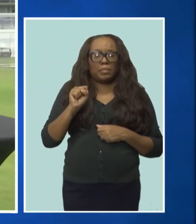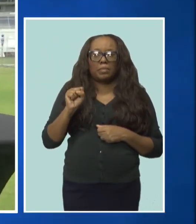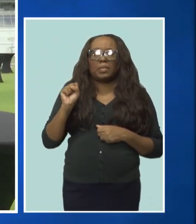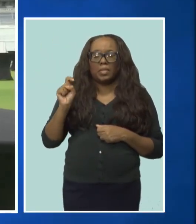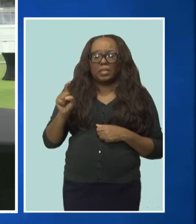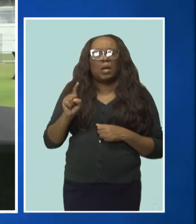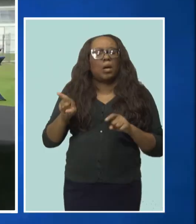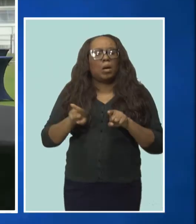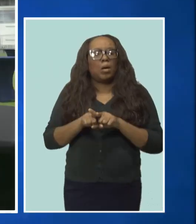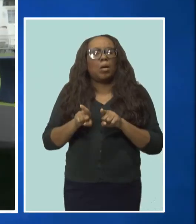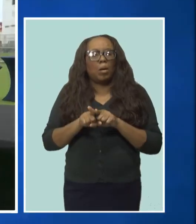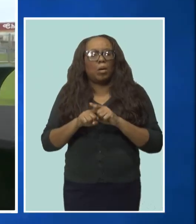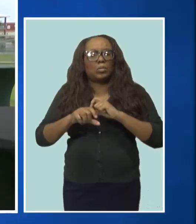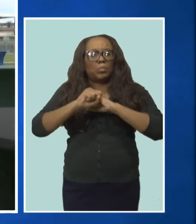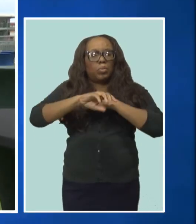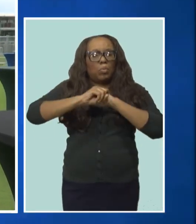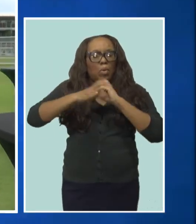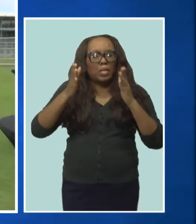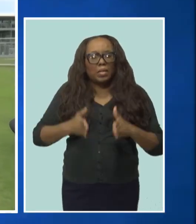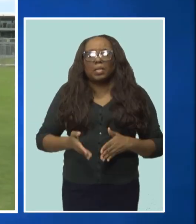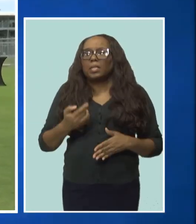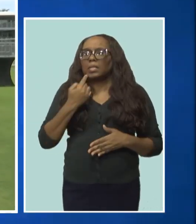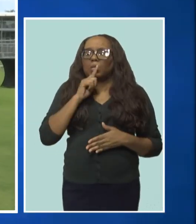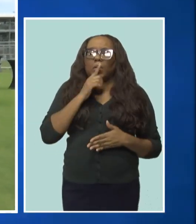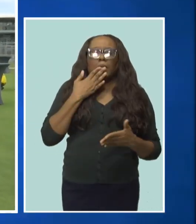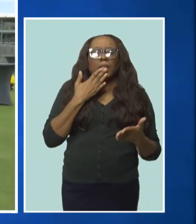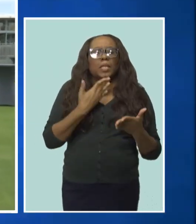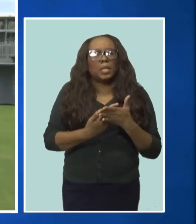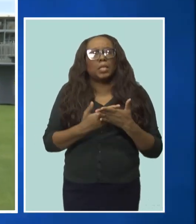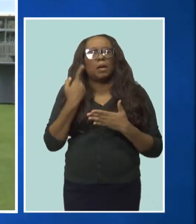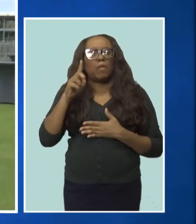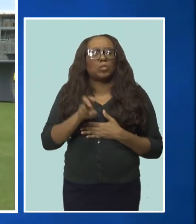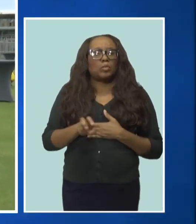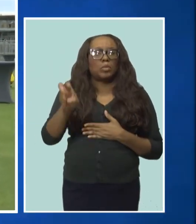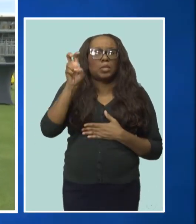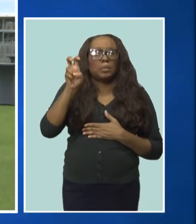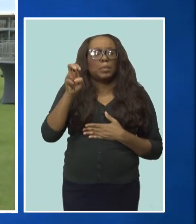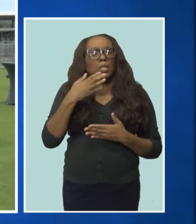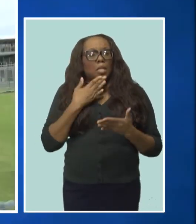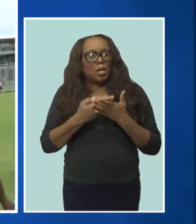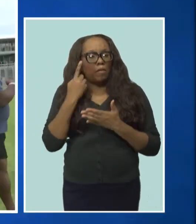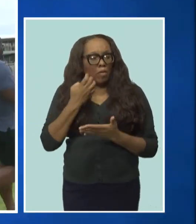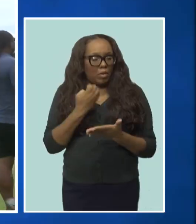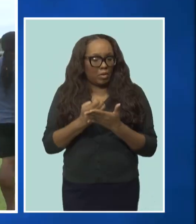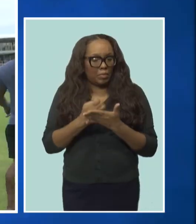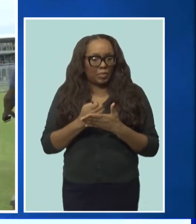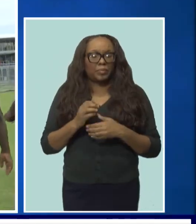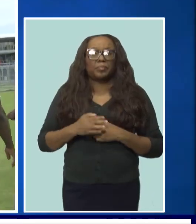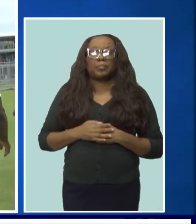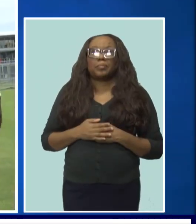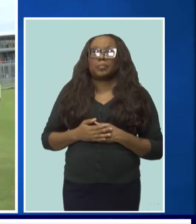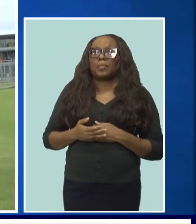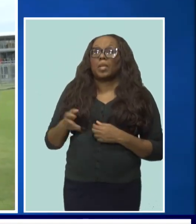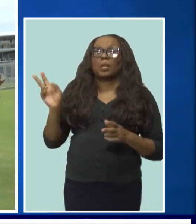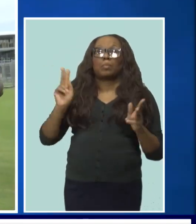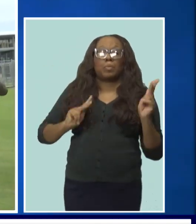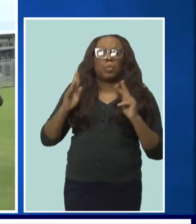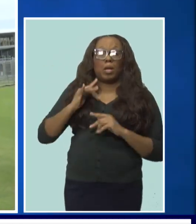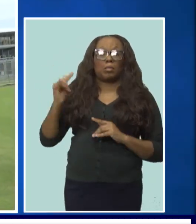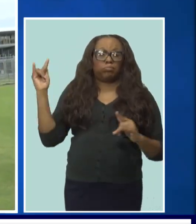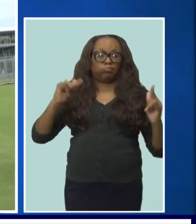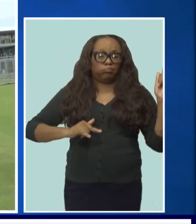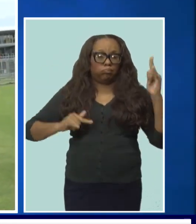a good sign not only for tourism, but the economy as well. It's great because we got people coming in from like St. Lucia, St. Vincent, all